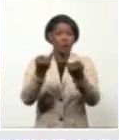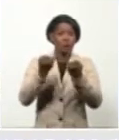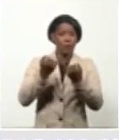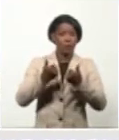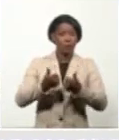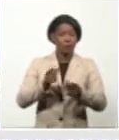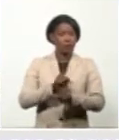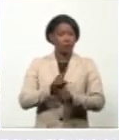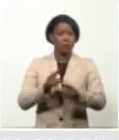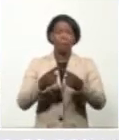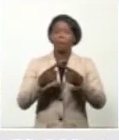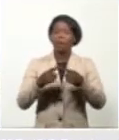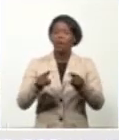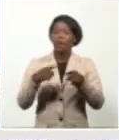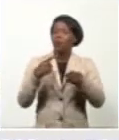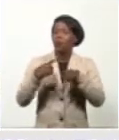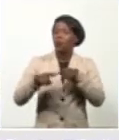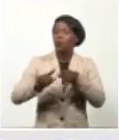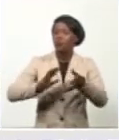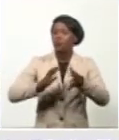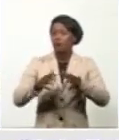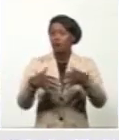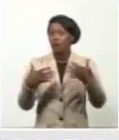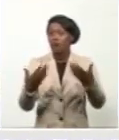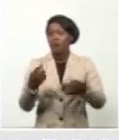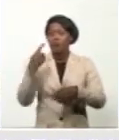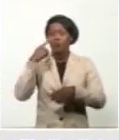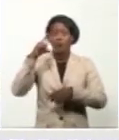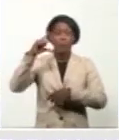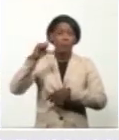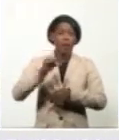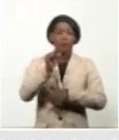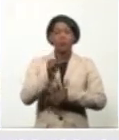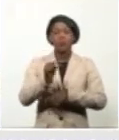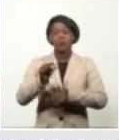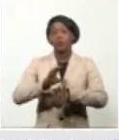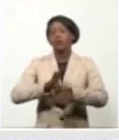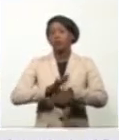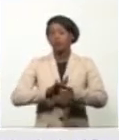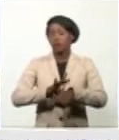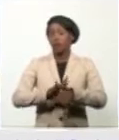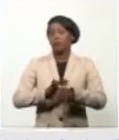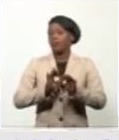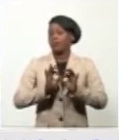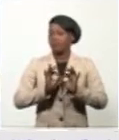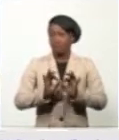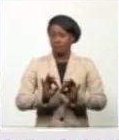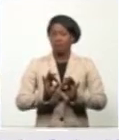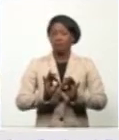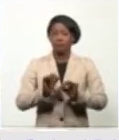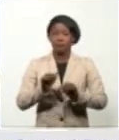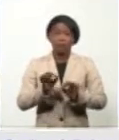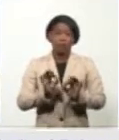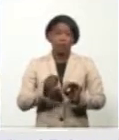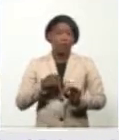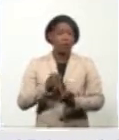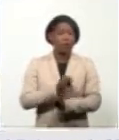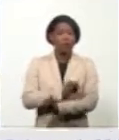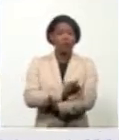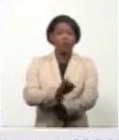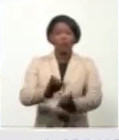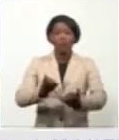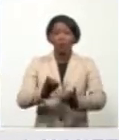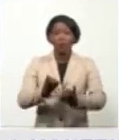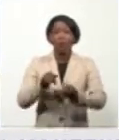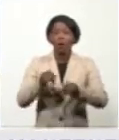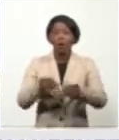decreased. This means that the number of contacts studied has fallen, not because the epidemiological survey does not look in